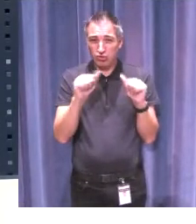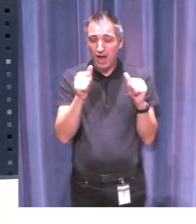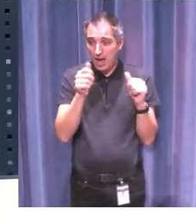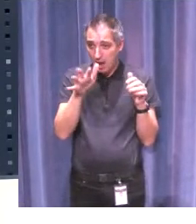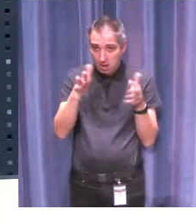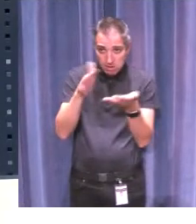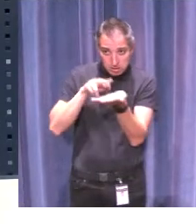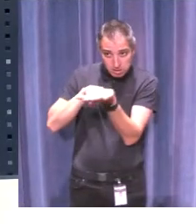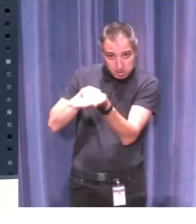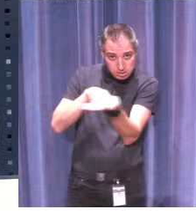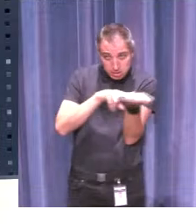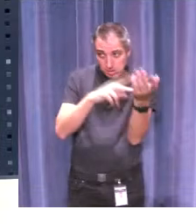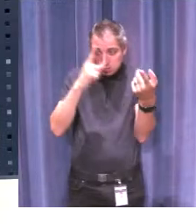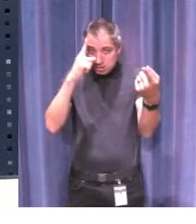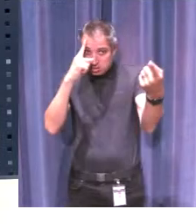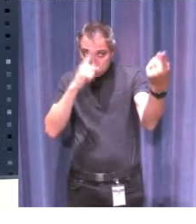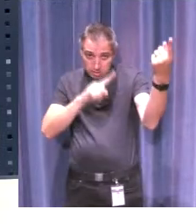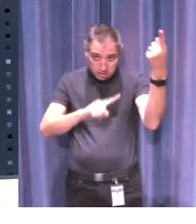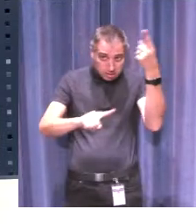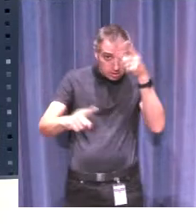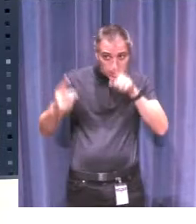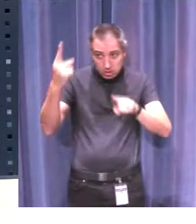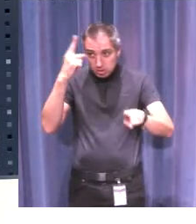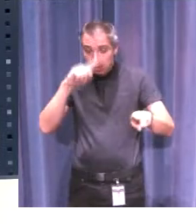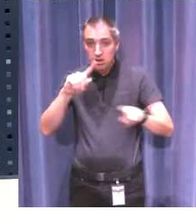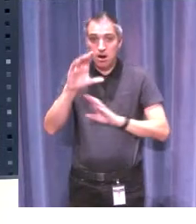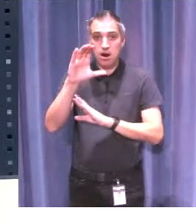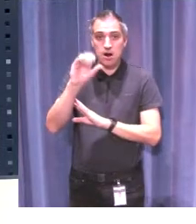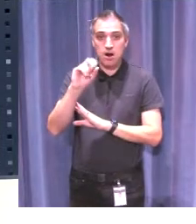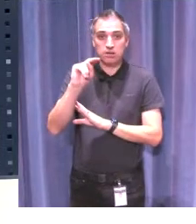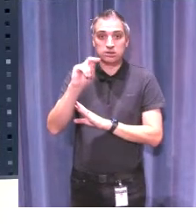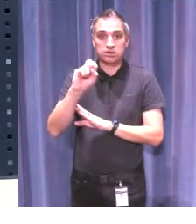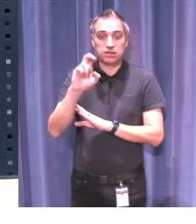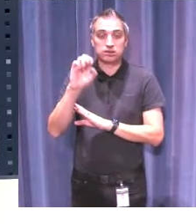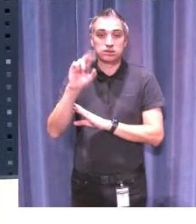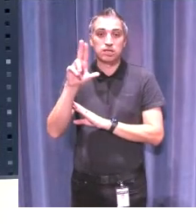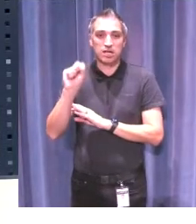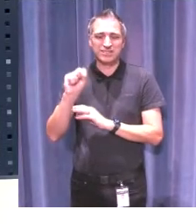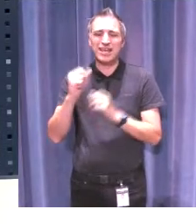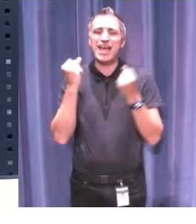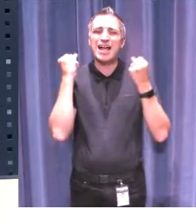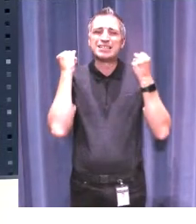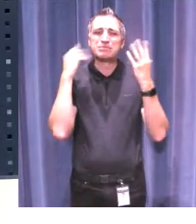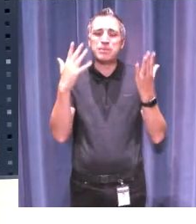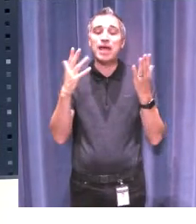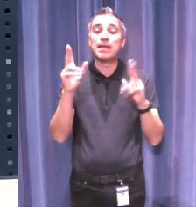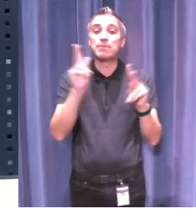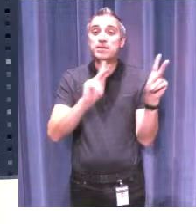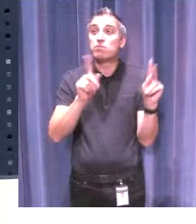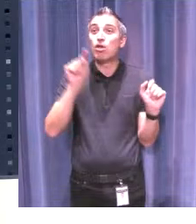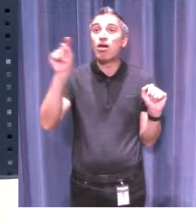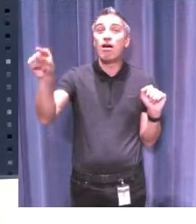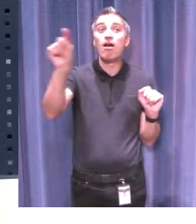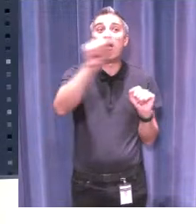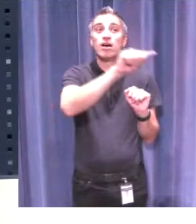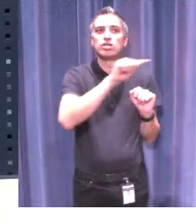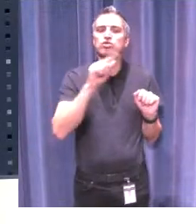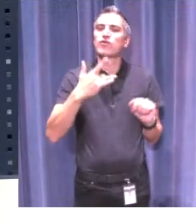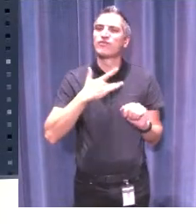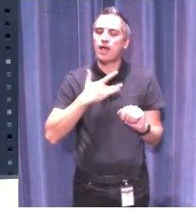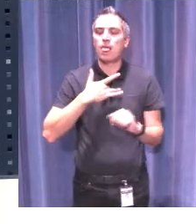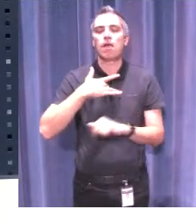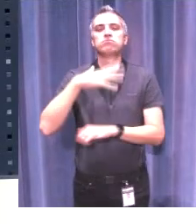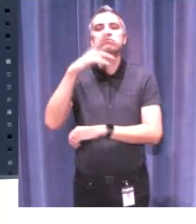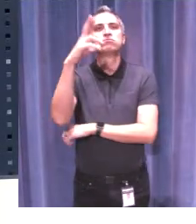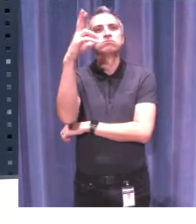the ability to create an opportunity for as many voices as possible to be heard and to be validated as